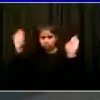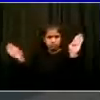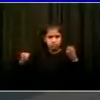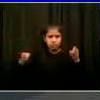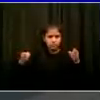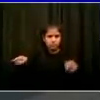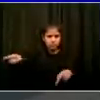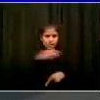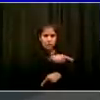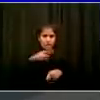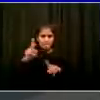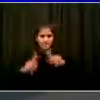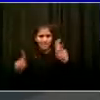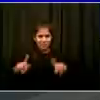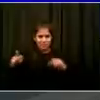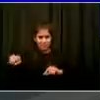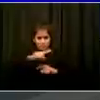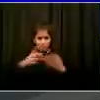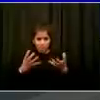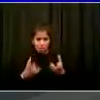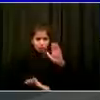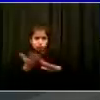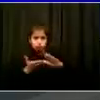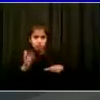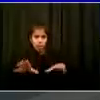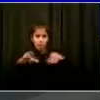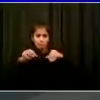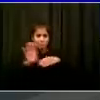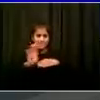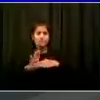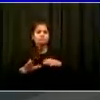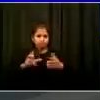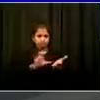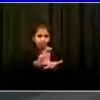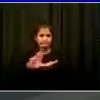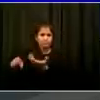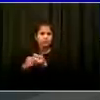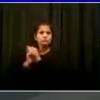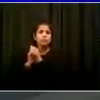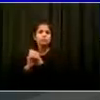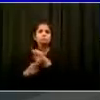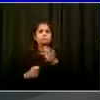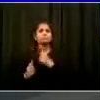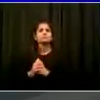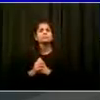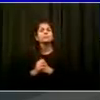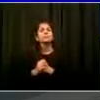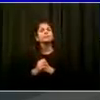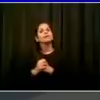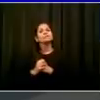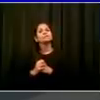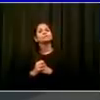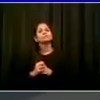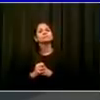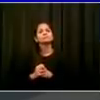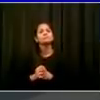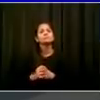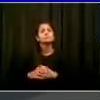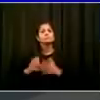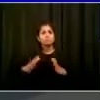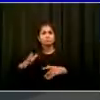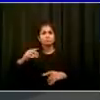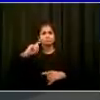a foothold in their business or launch their careers. The people in the city have gone on to help others. They've gone